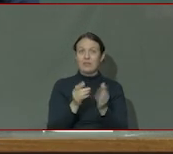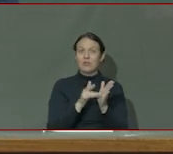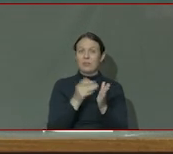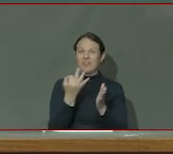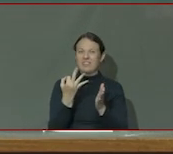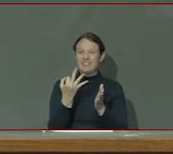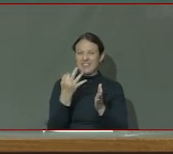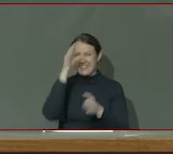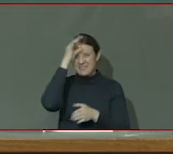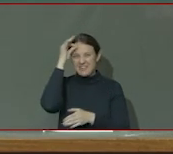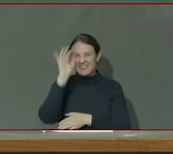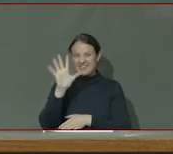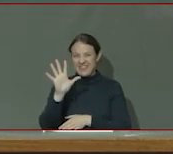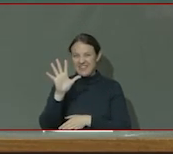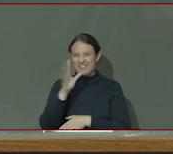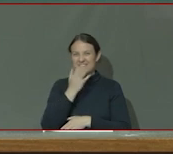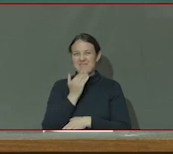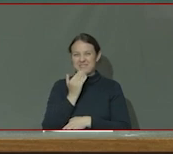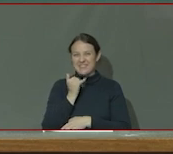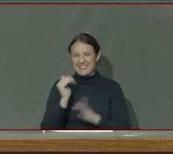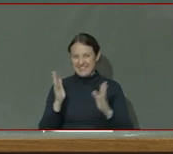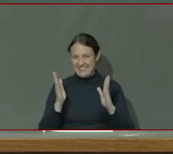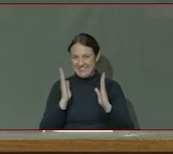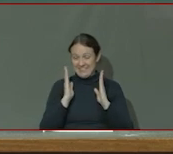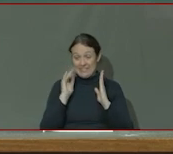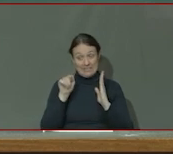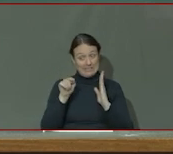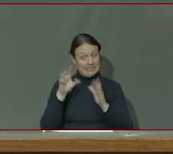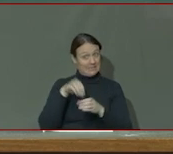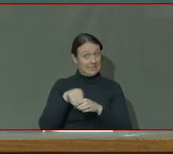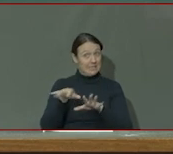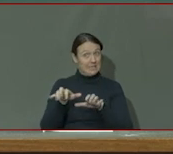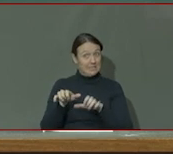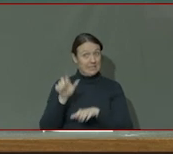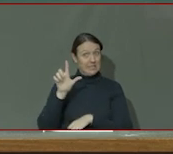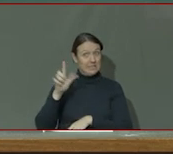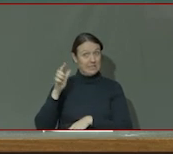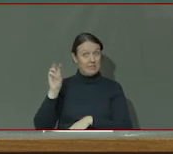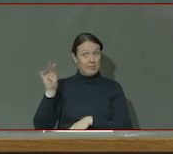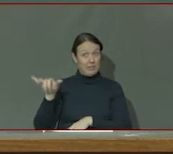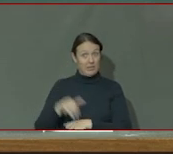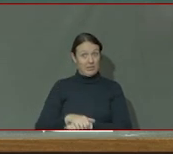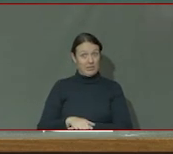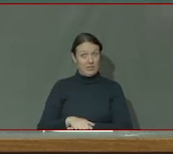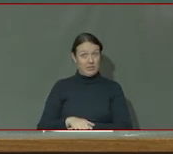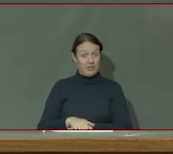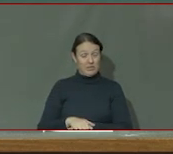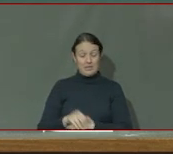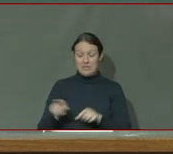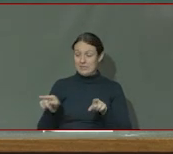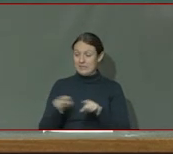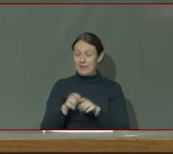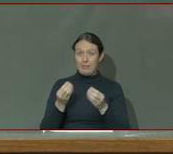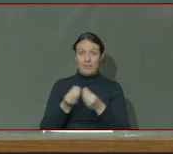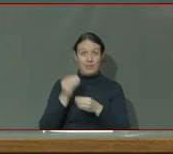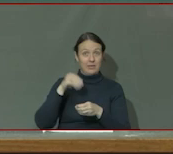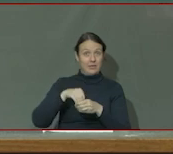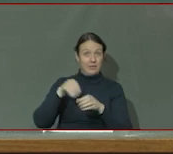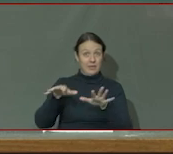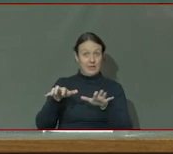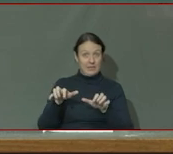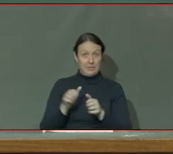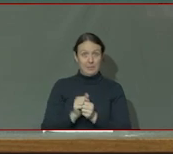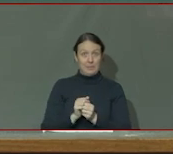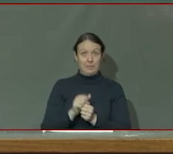5 minutes, and this is valuable time for you because you're going to get this on the 7th of May. something very similar to what I see here